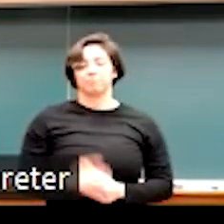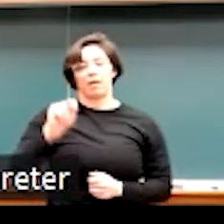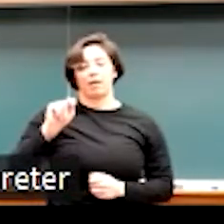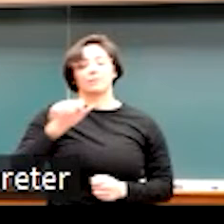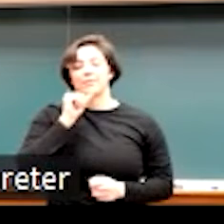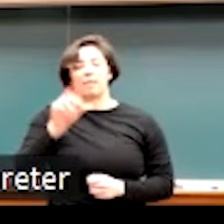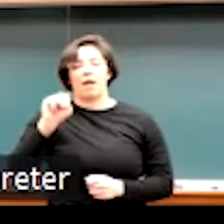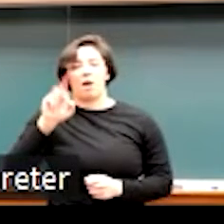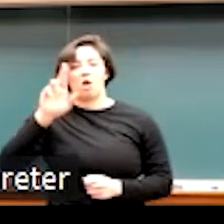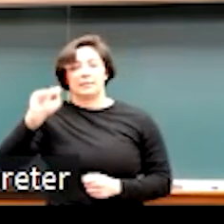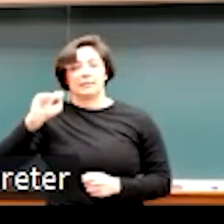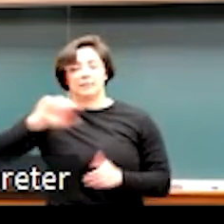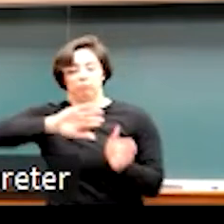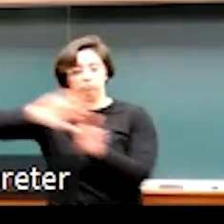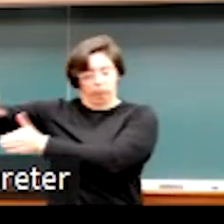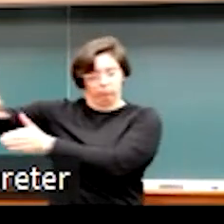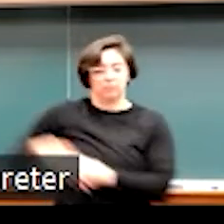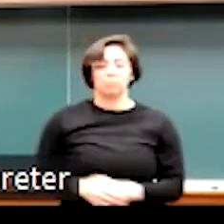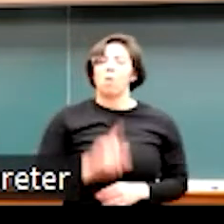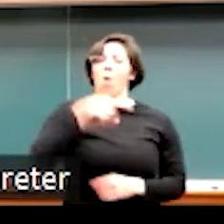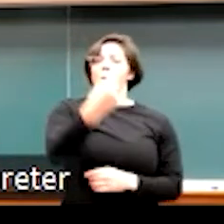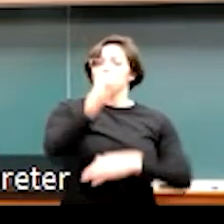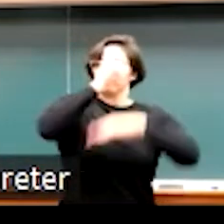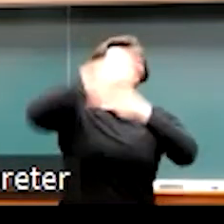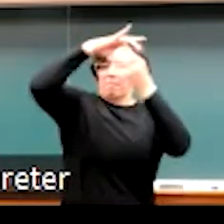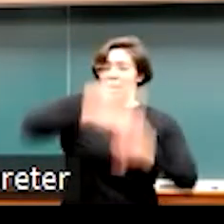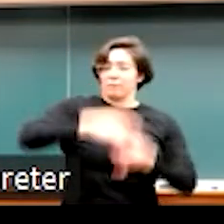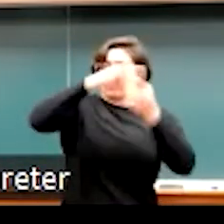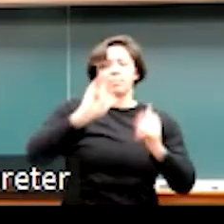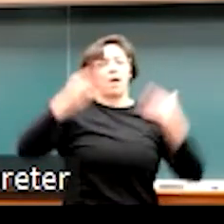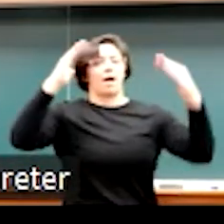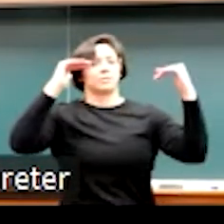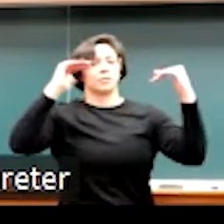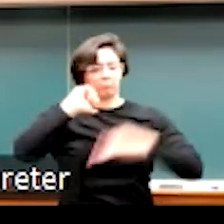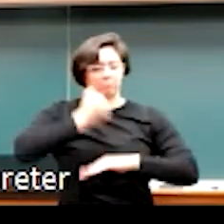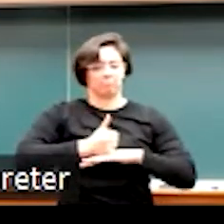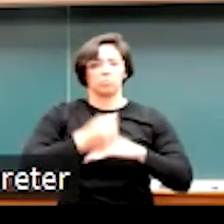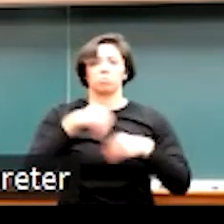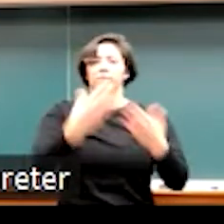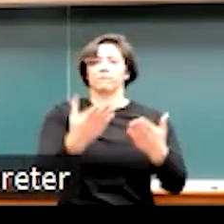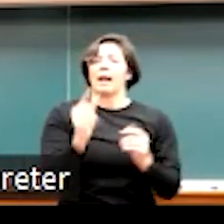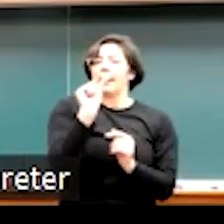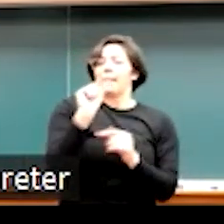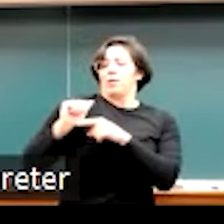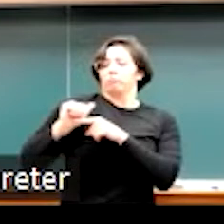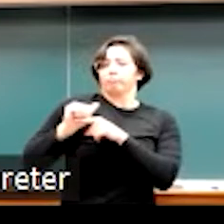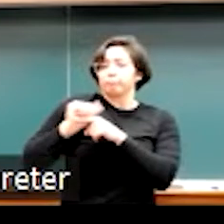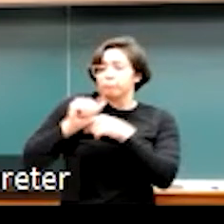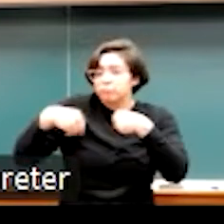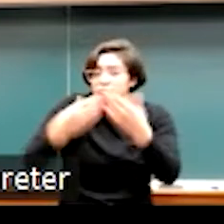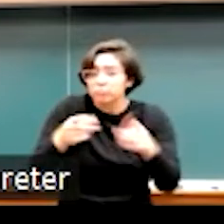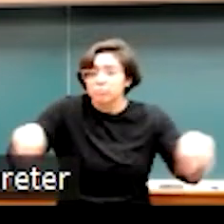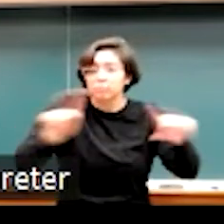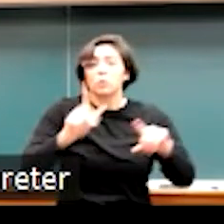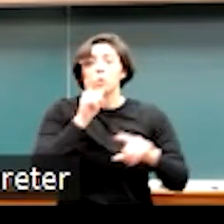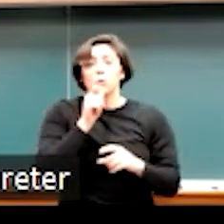part, but the mindfulness training alone, just that brief setup, the expectation set, and providing a little bit of tools to deal with